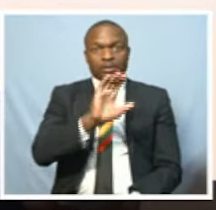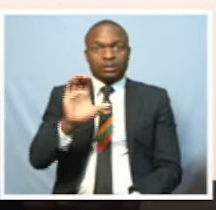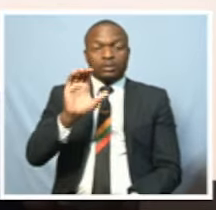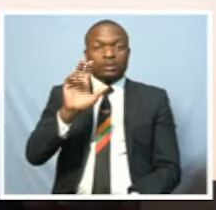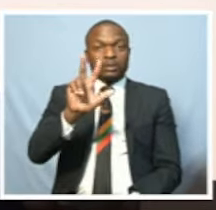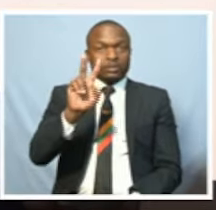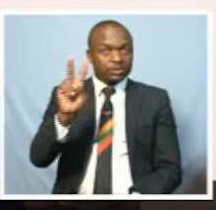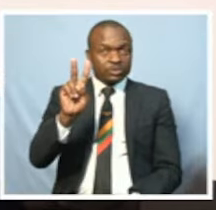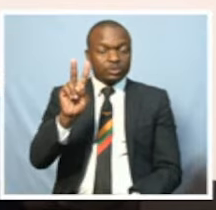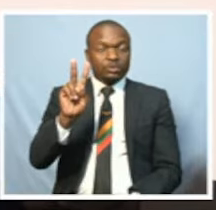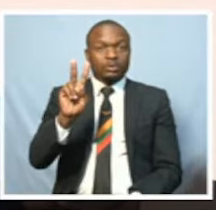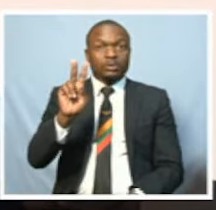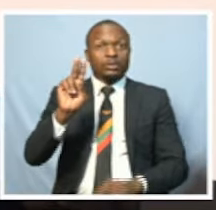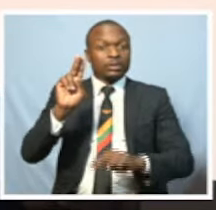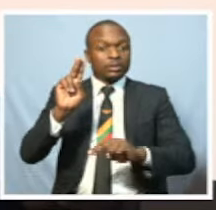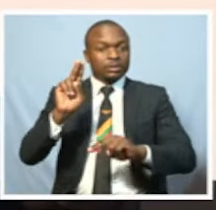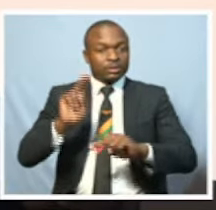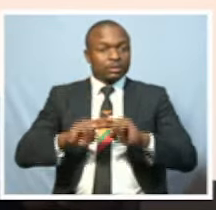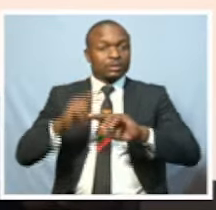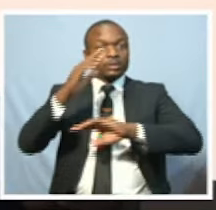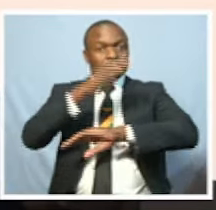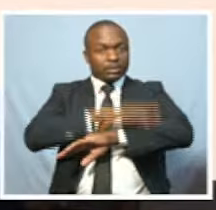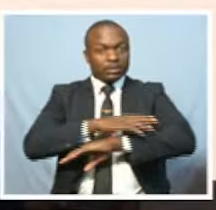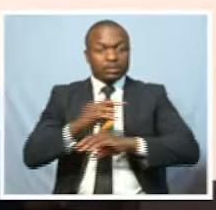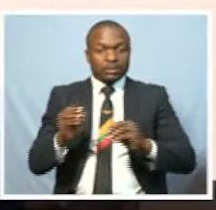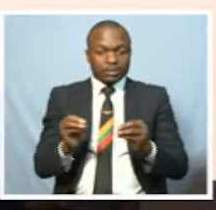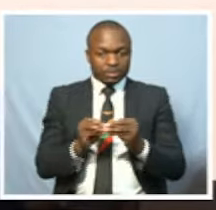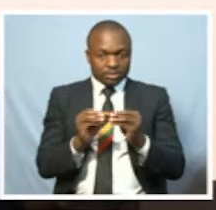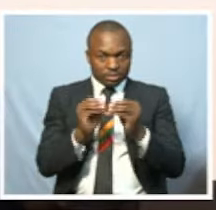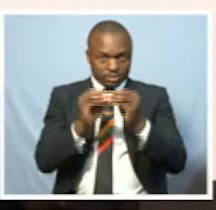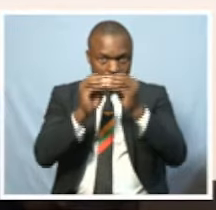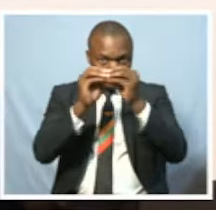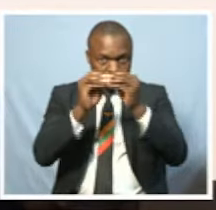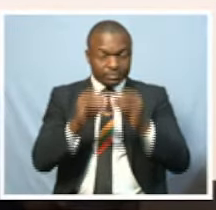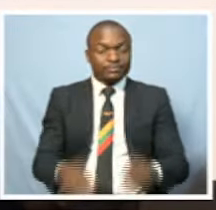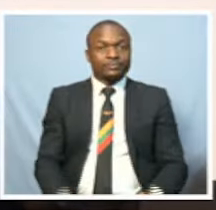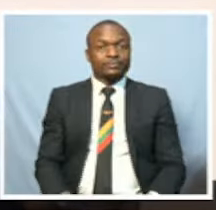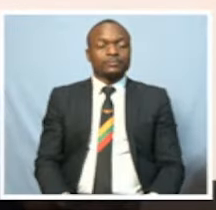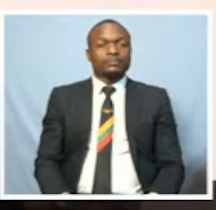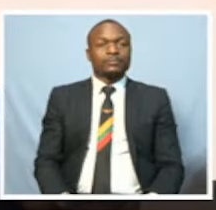1,532 desks and a total of